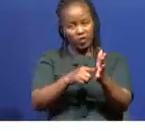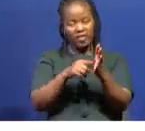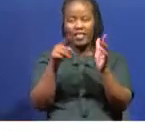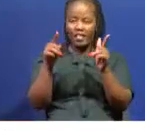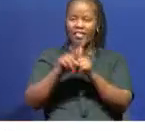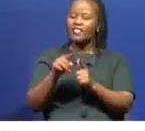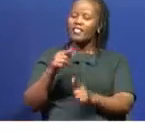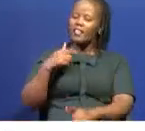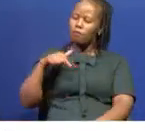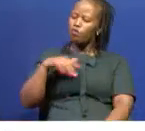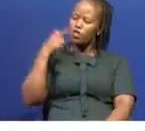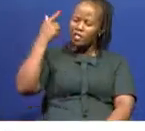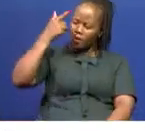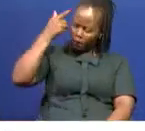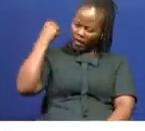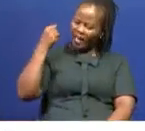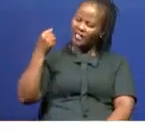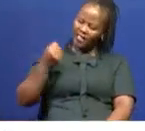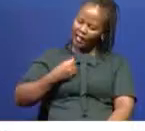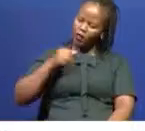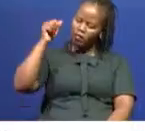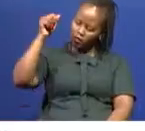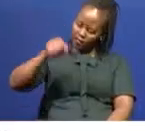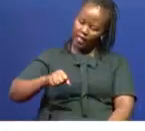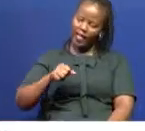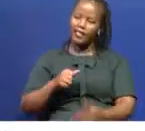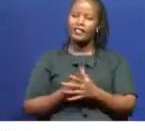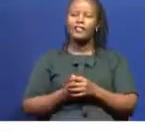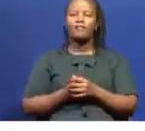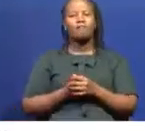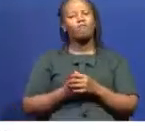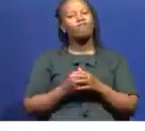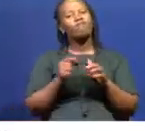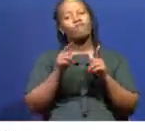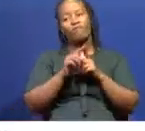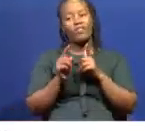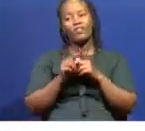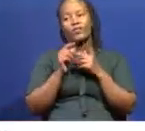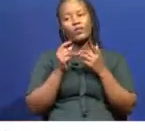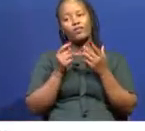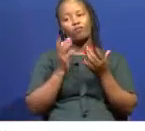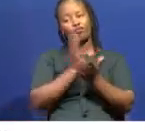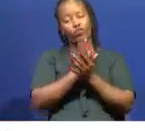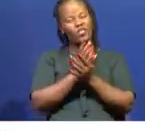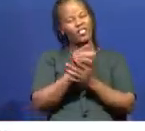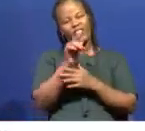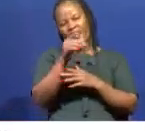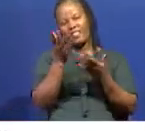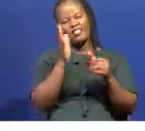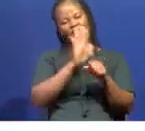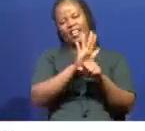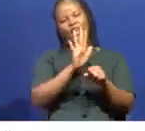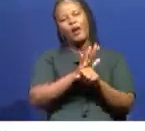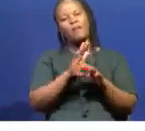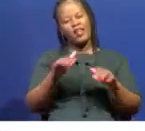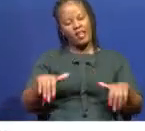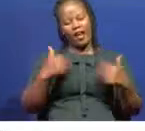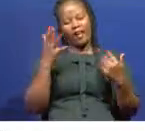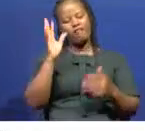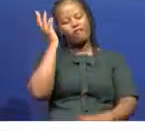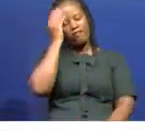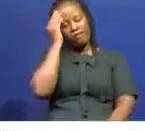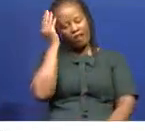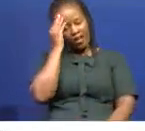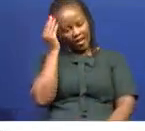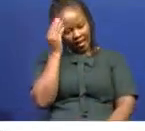colored girls, we also belong out there. Yes. Sure. Yeah. And definitely that's some of the life lessons that you take with you. Yes.